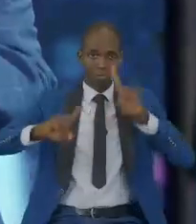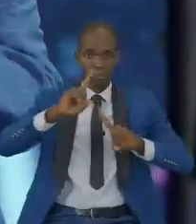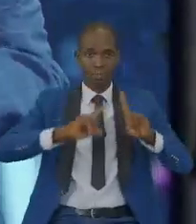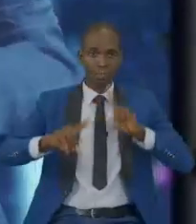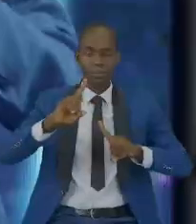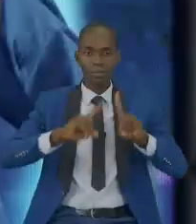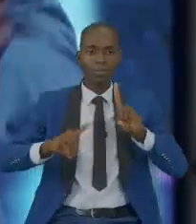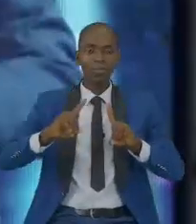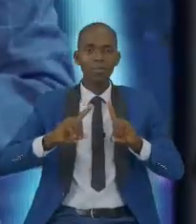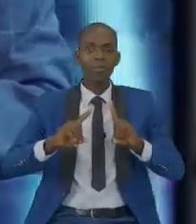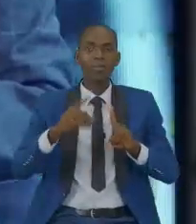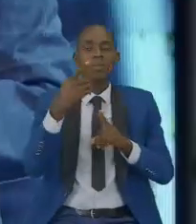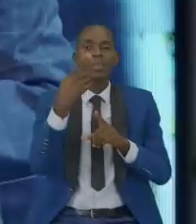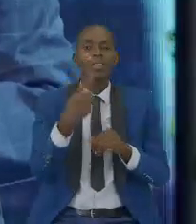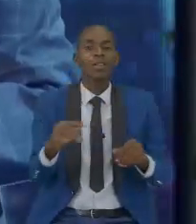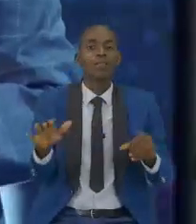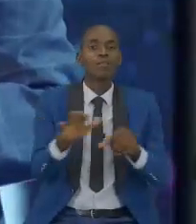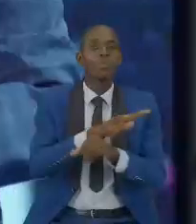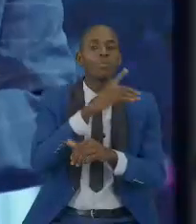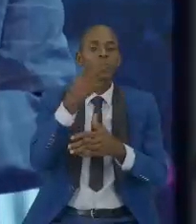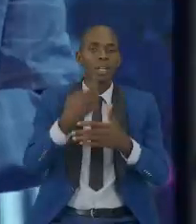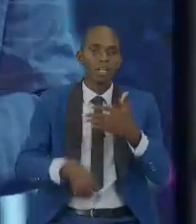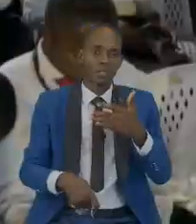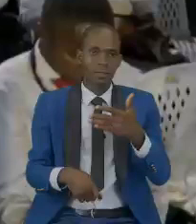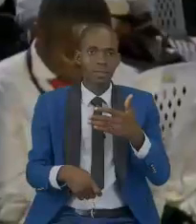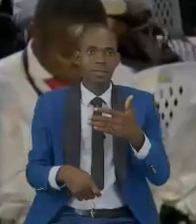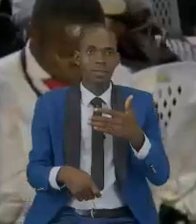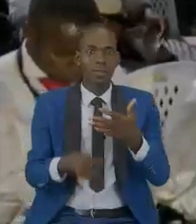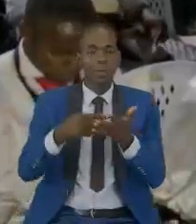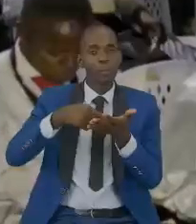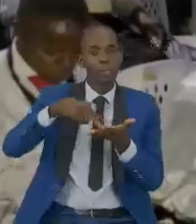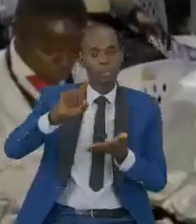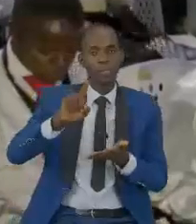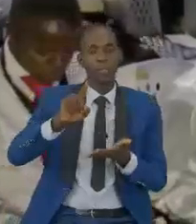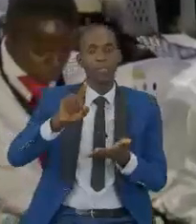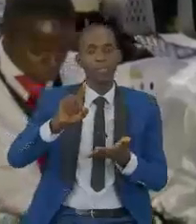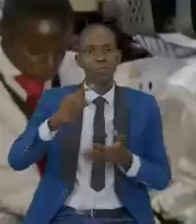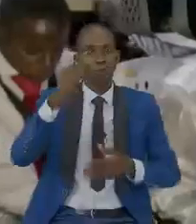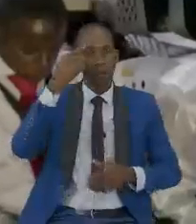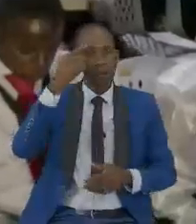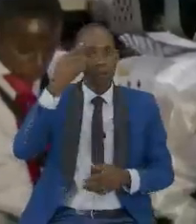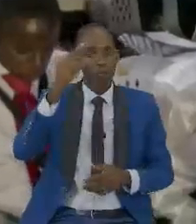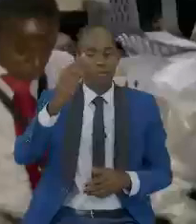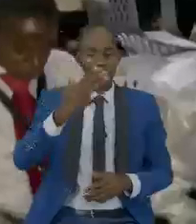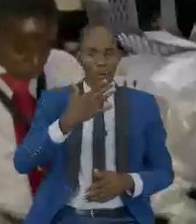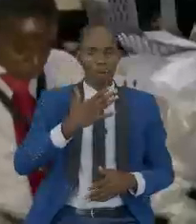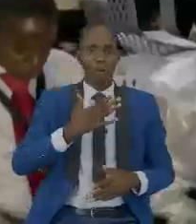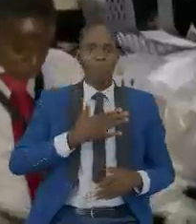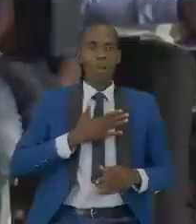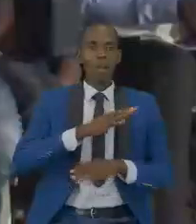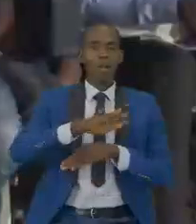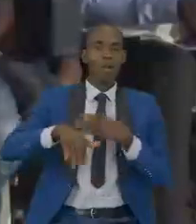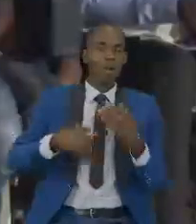say, the full price. Paid for my all-round